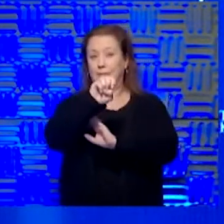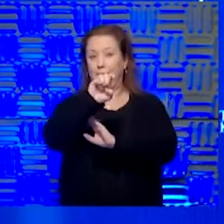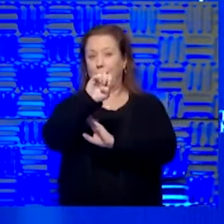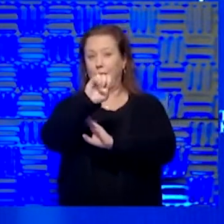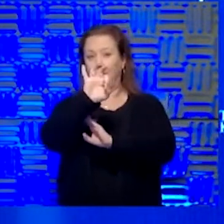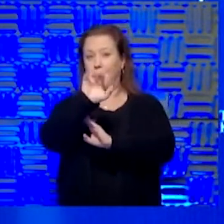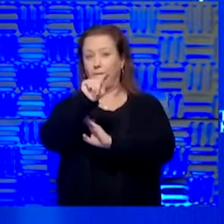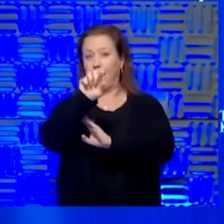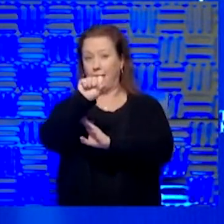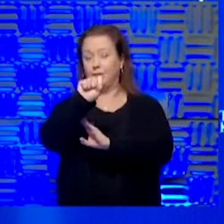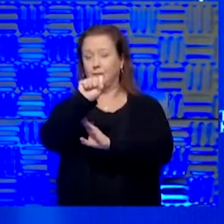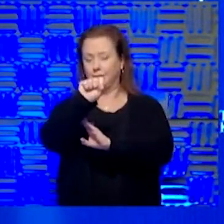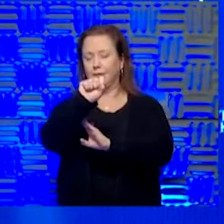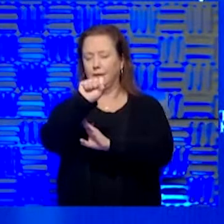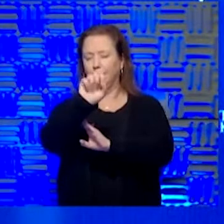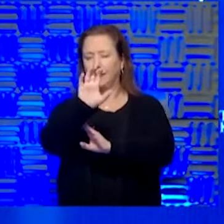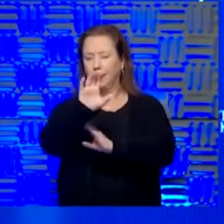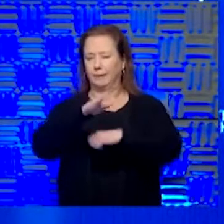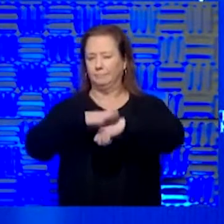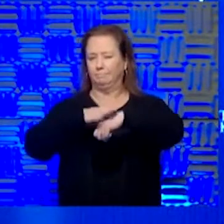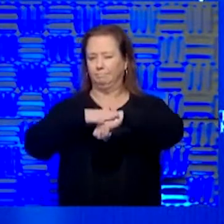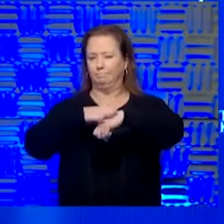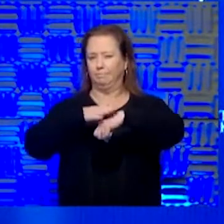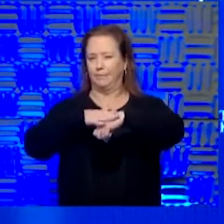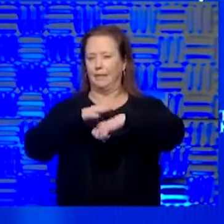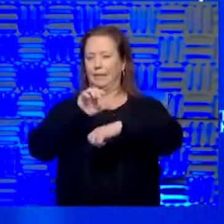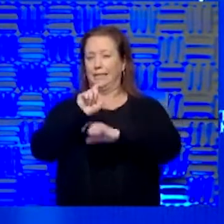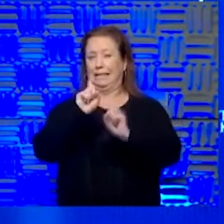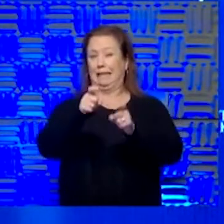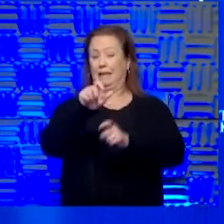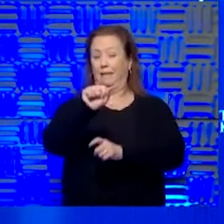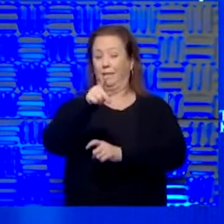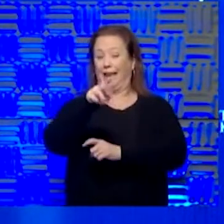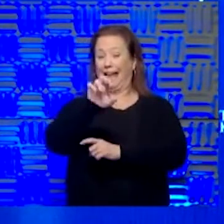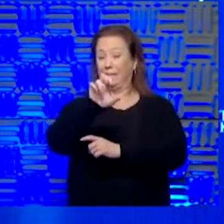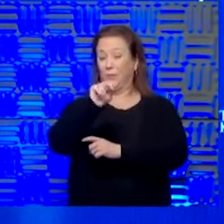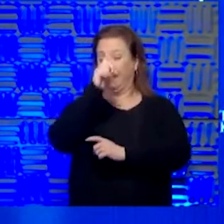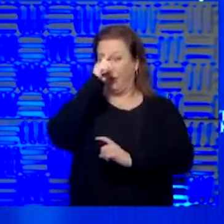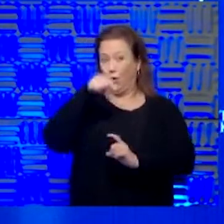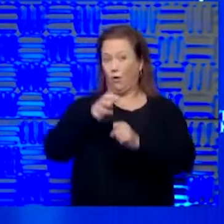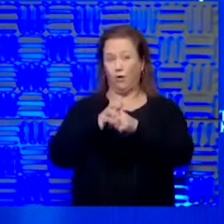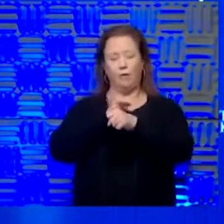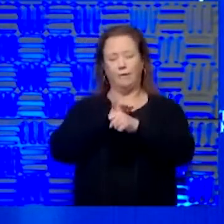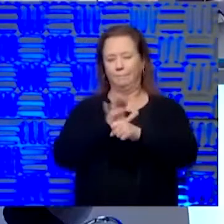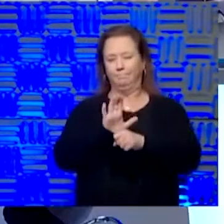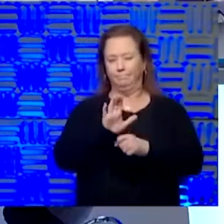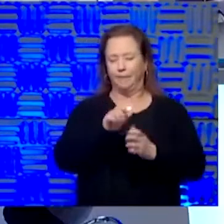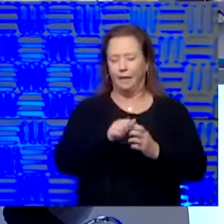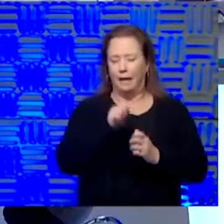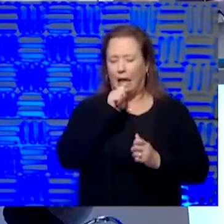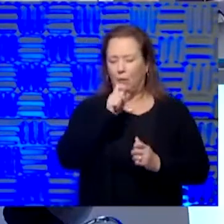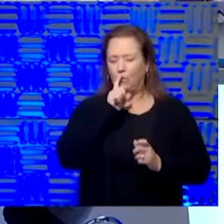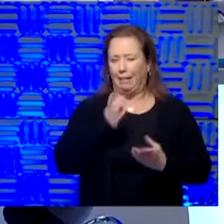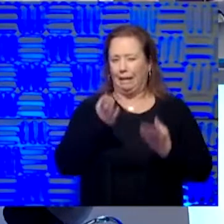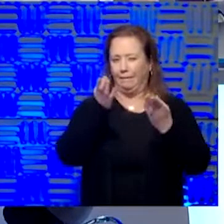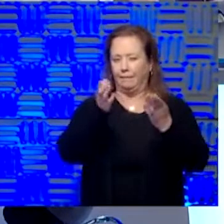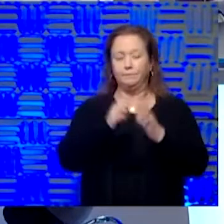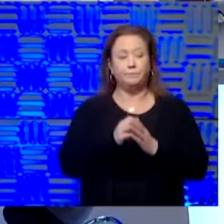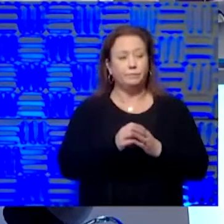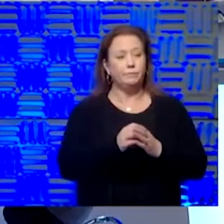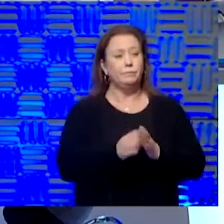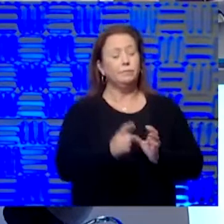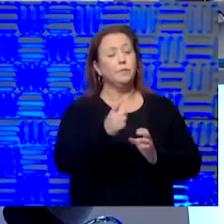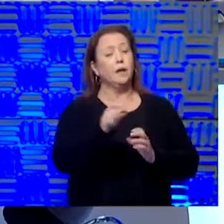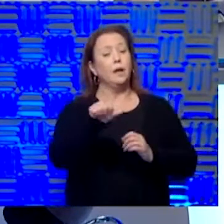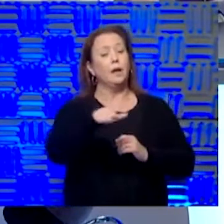this disease. So I would be hesitant to prescribe aspirin for COVID-19. I would say one of the things that got out early